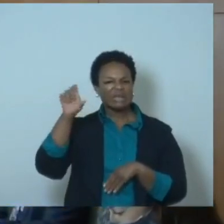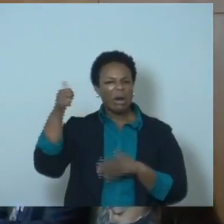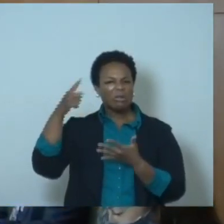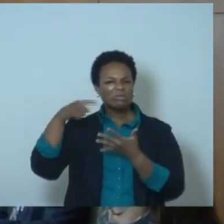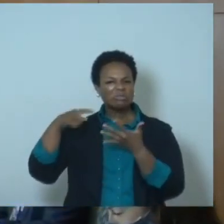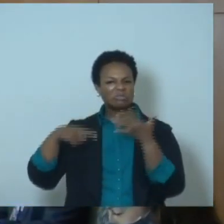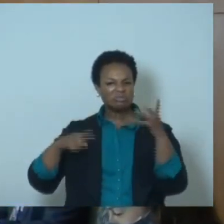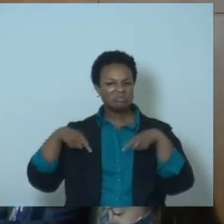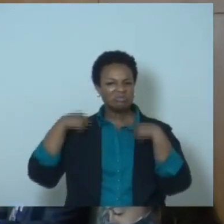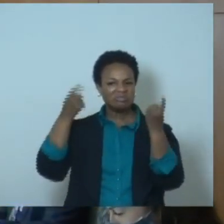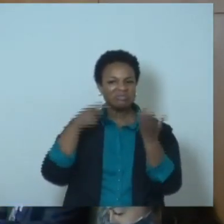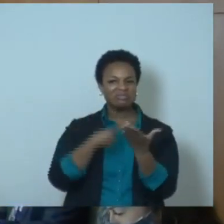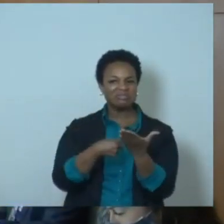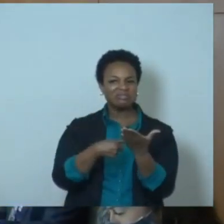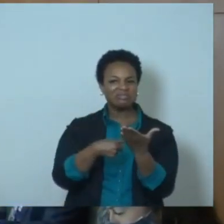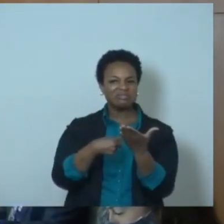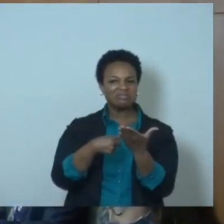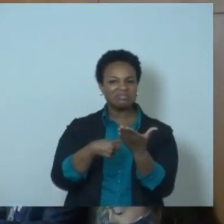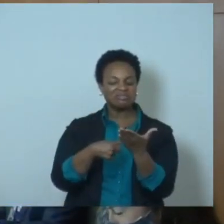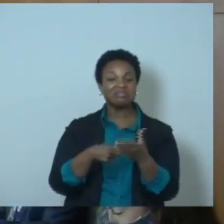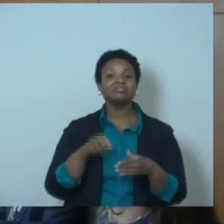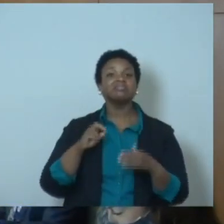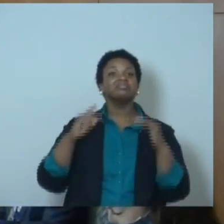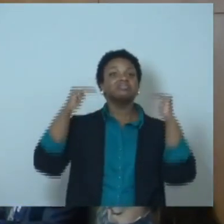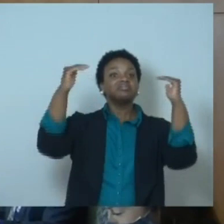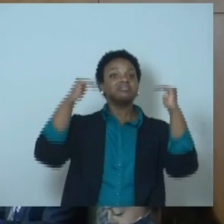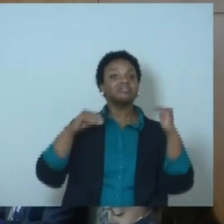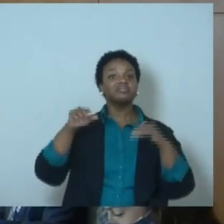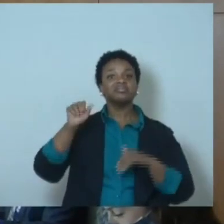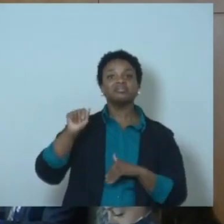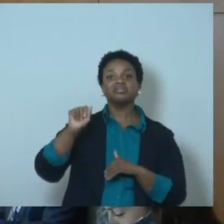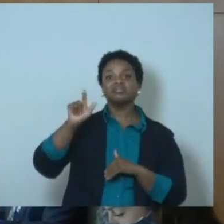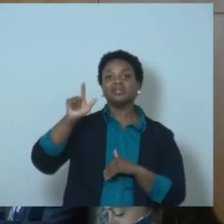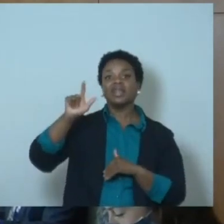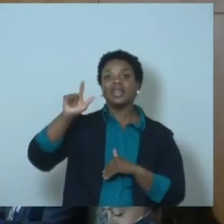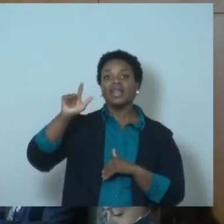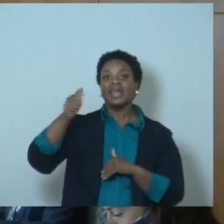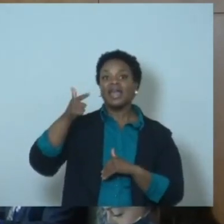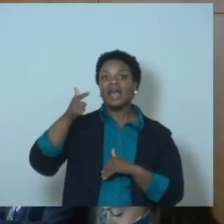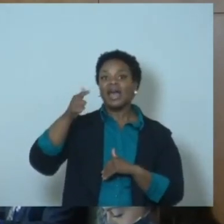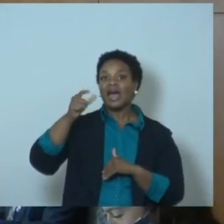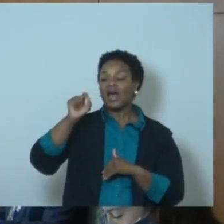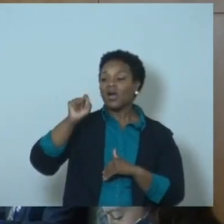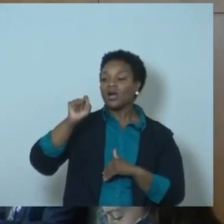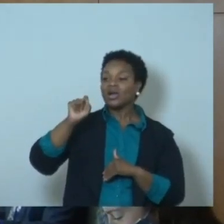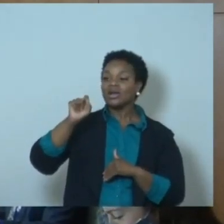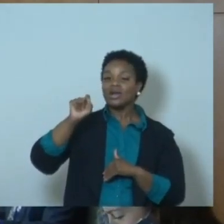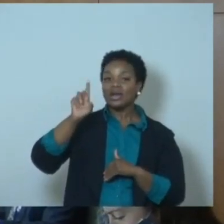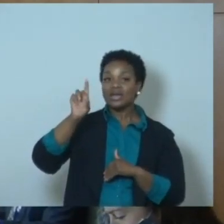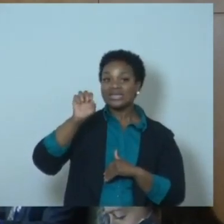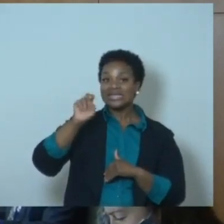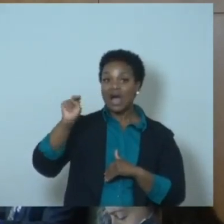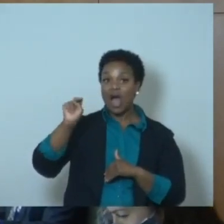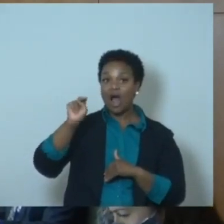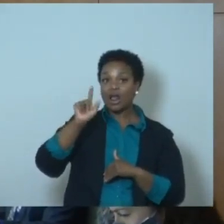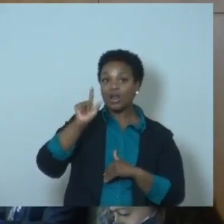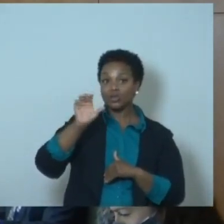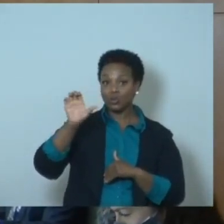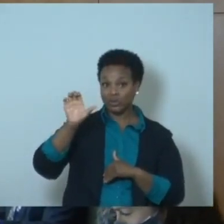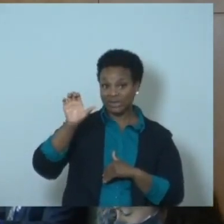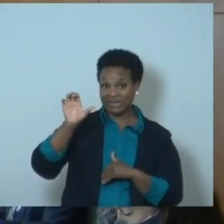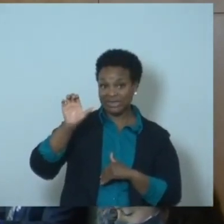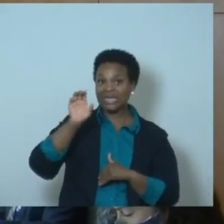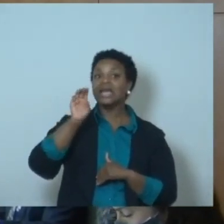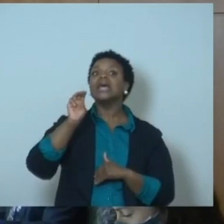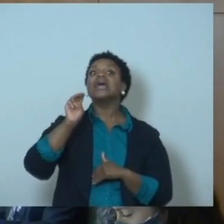going to go to Algernon Damassa with the Las Cruces Sun News. Algernon, you're unmuted. Go ahead and ask your question. Thank